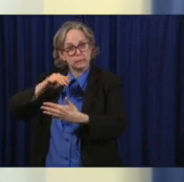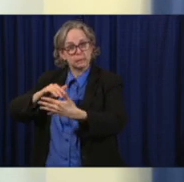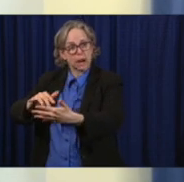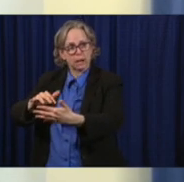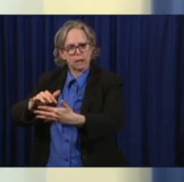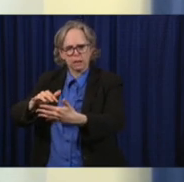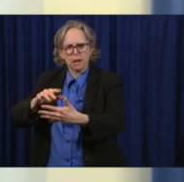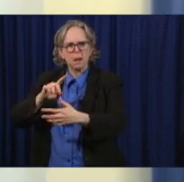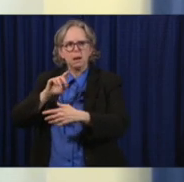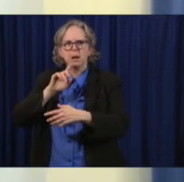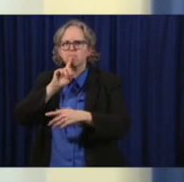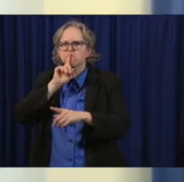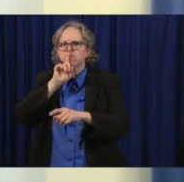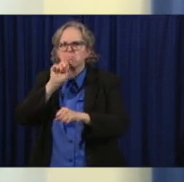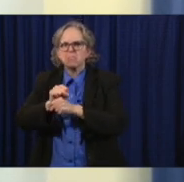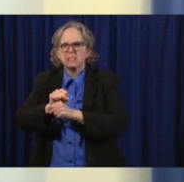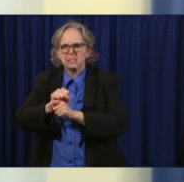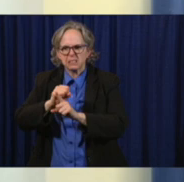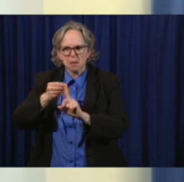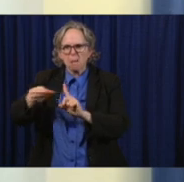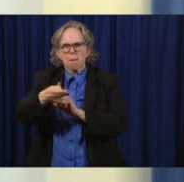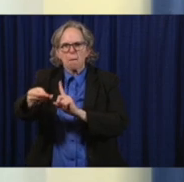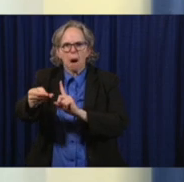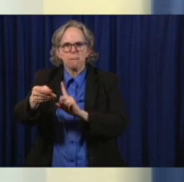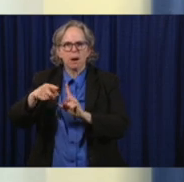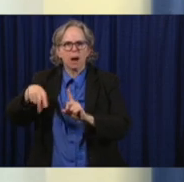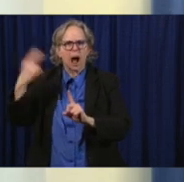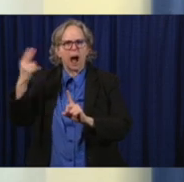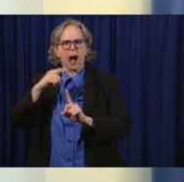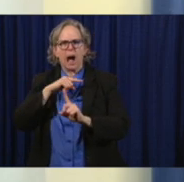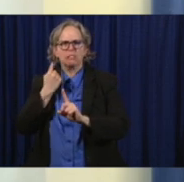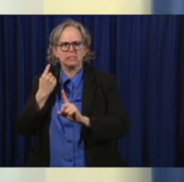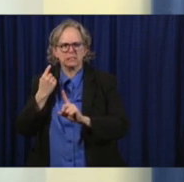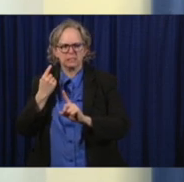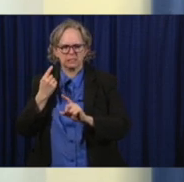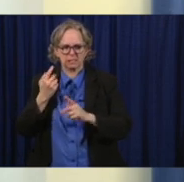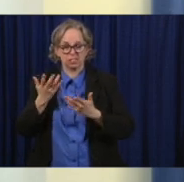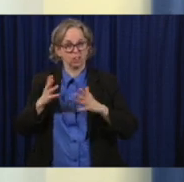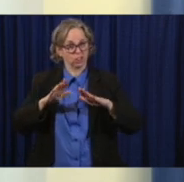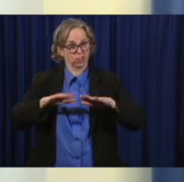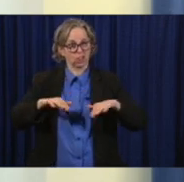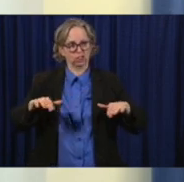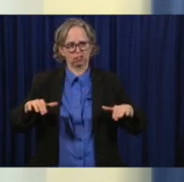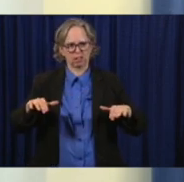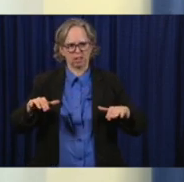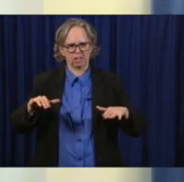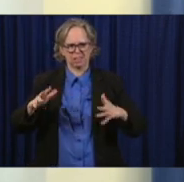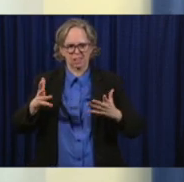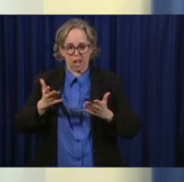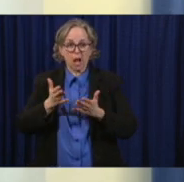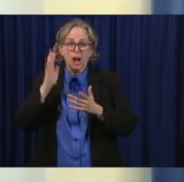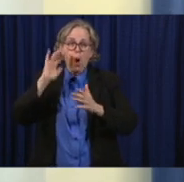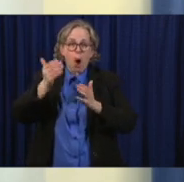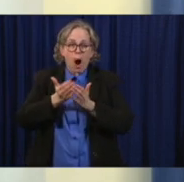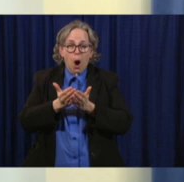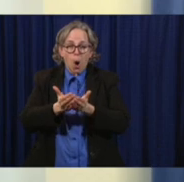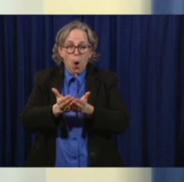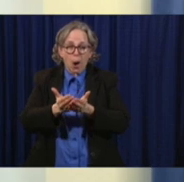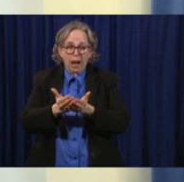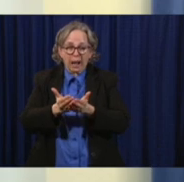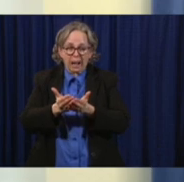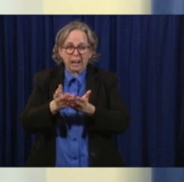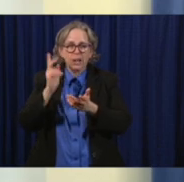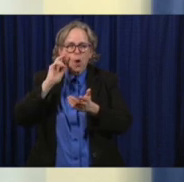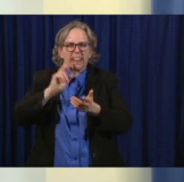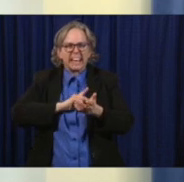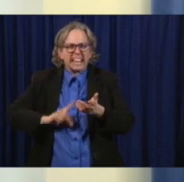children, the predominant from the Princess Diamond, the cruise ship, was that kids were at least catching it as much